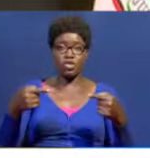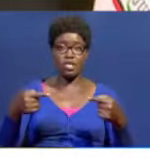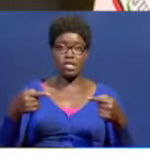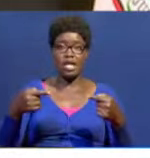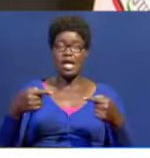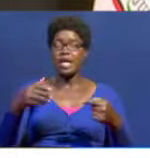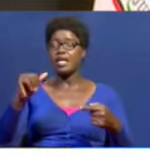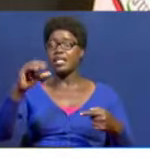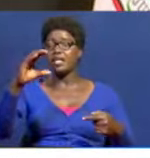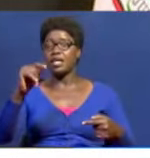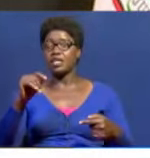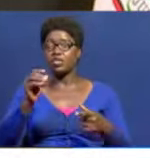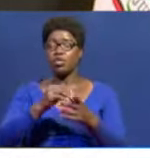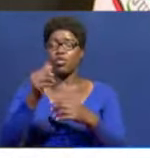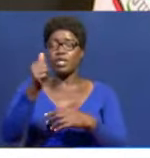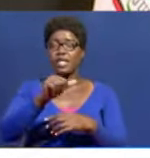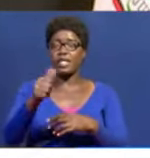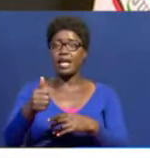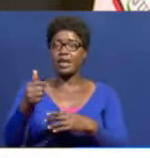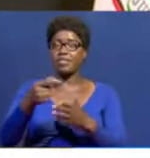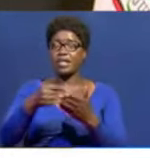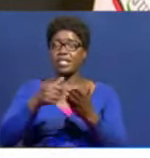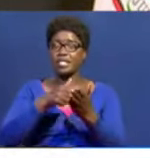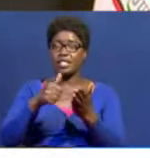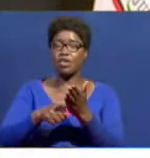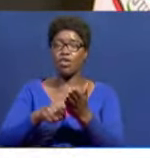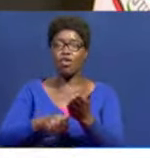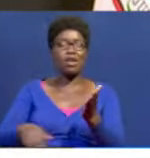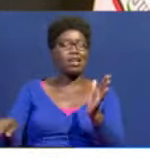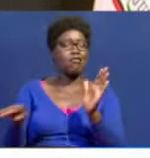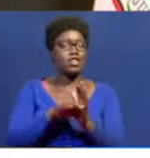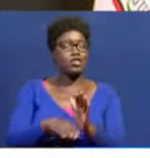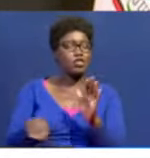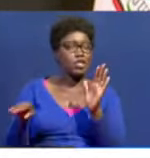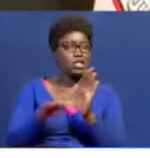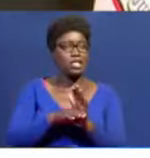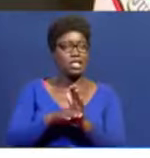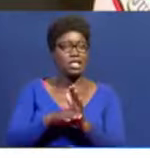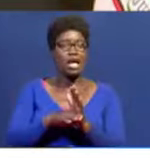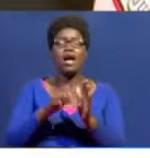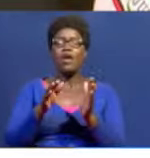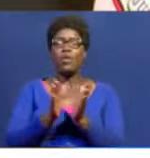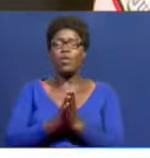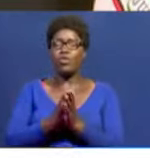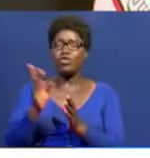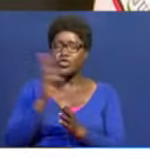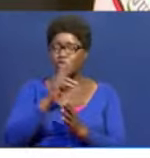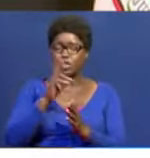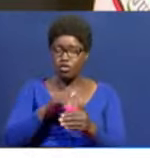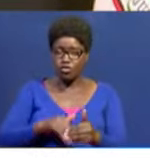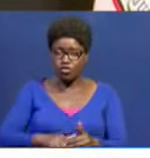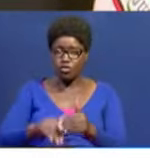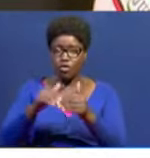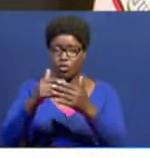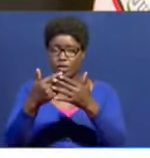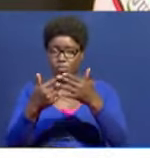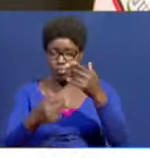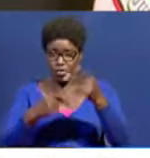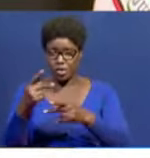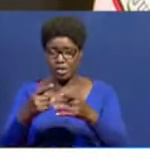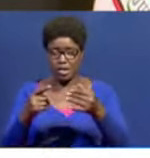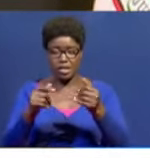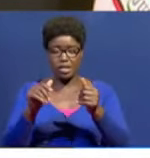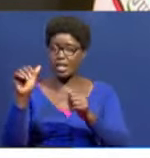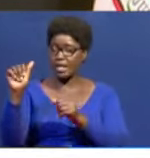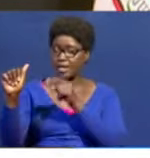act or in any other written law, all eviction shall be carried out in strict accordance with the following procedures. A,